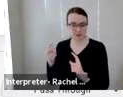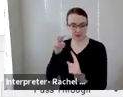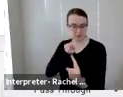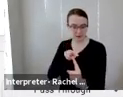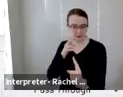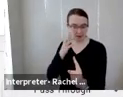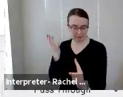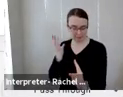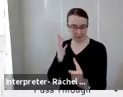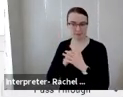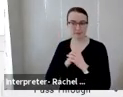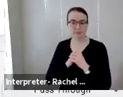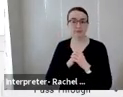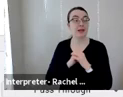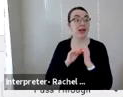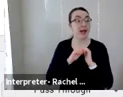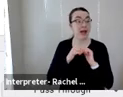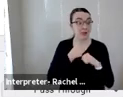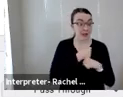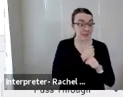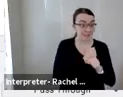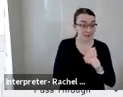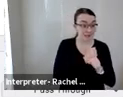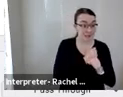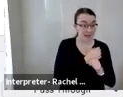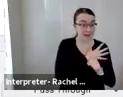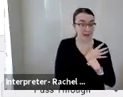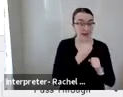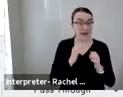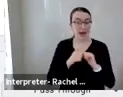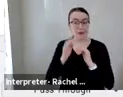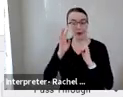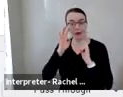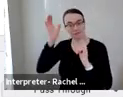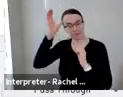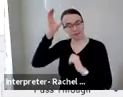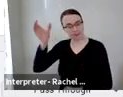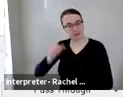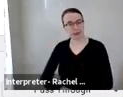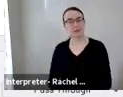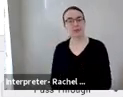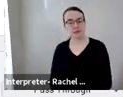of how I did it and how I concept this. Right.